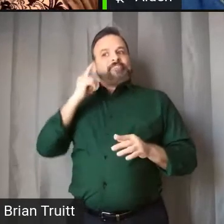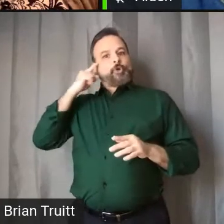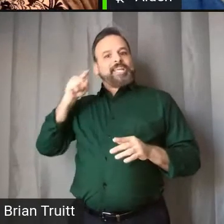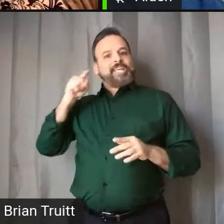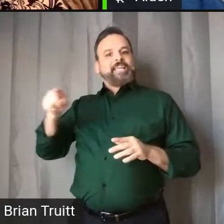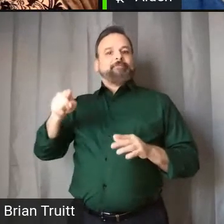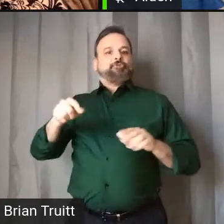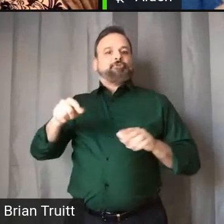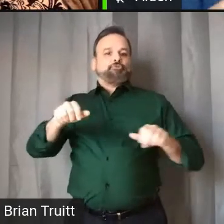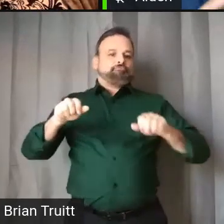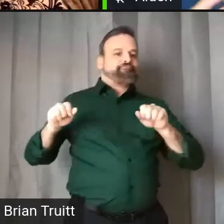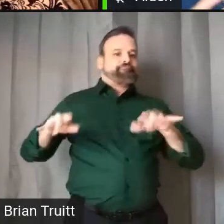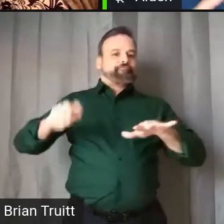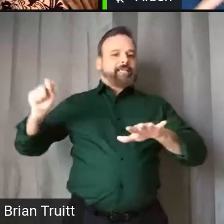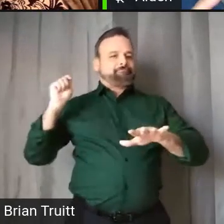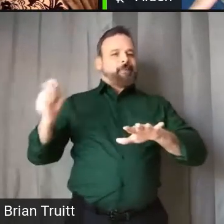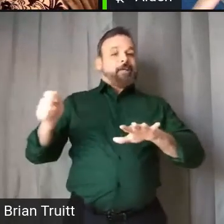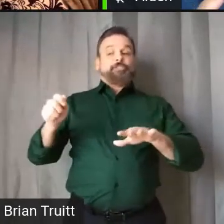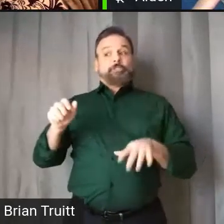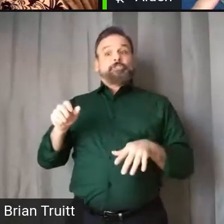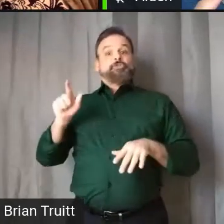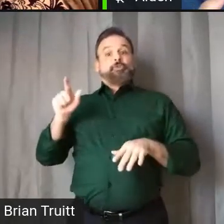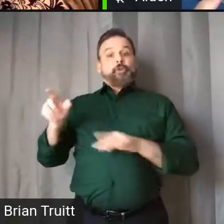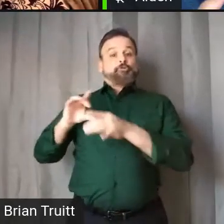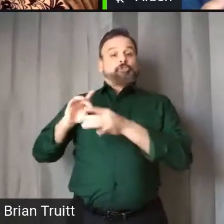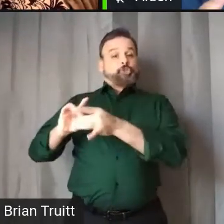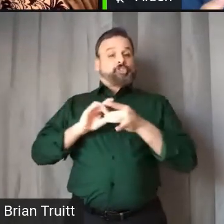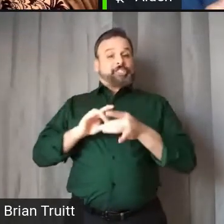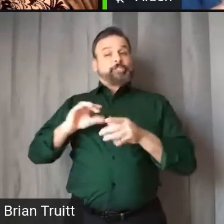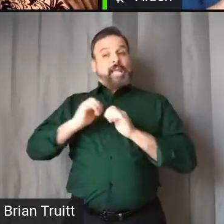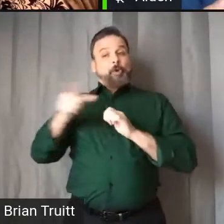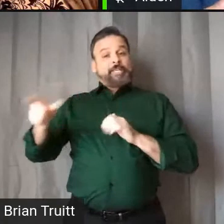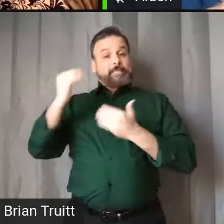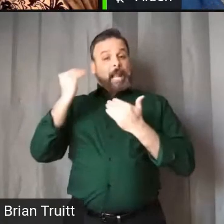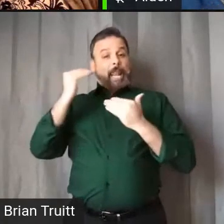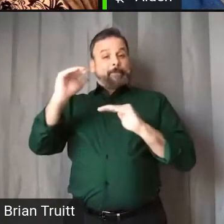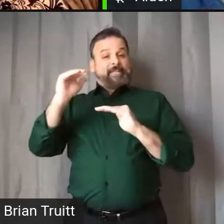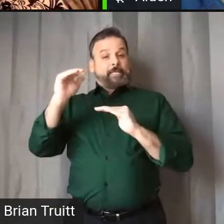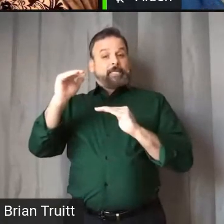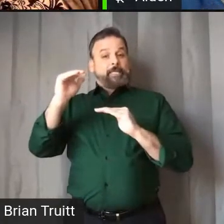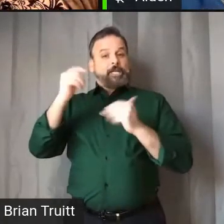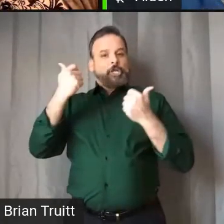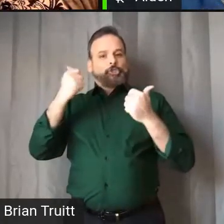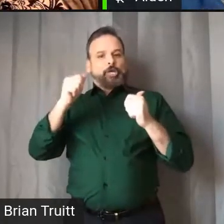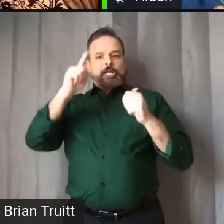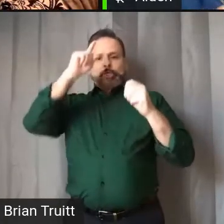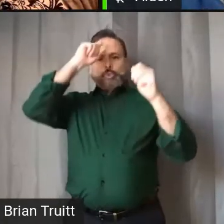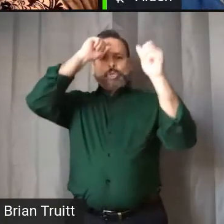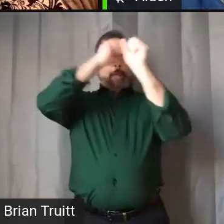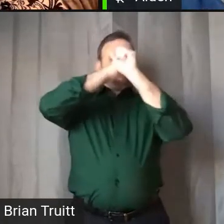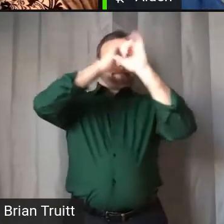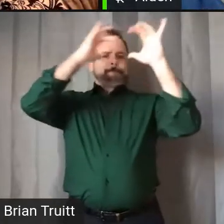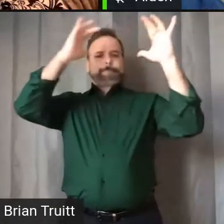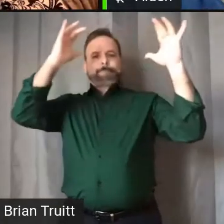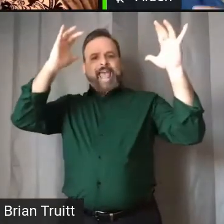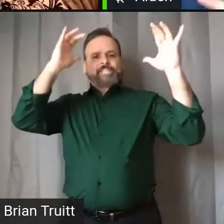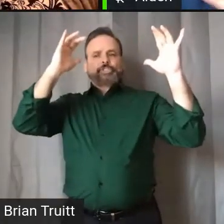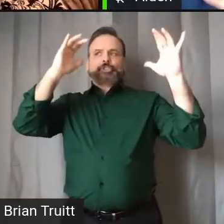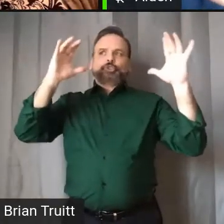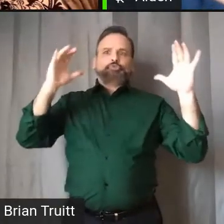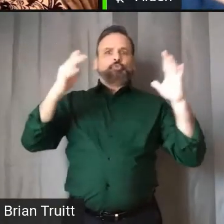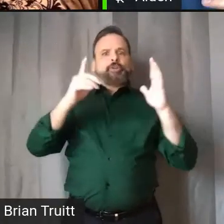those associations and the ways that he is kind of limited trying to, you know, imagine what it would take to do this advanced spell work was like a